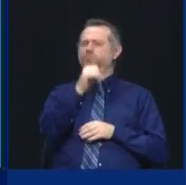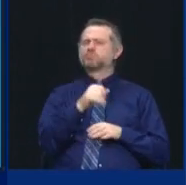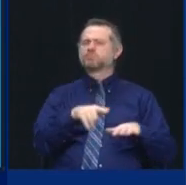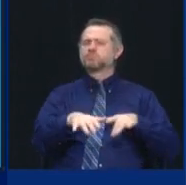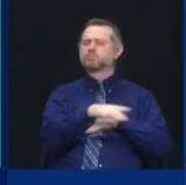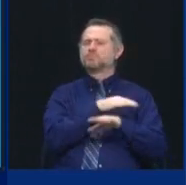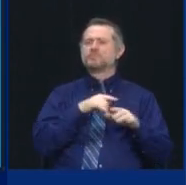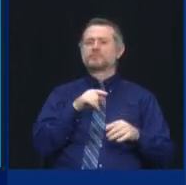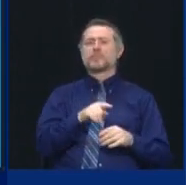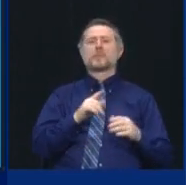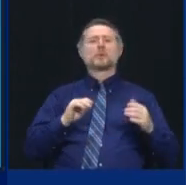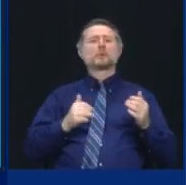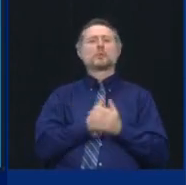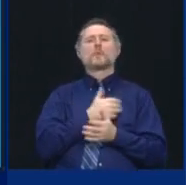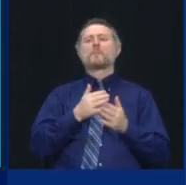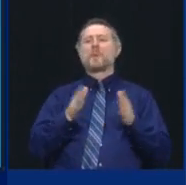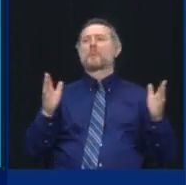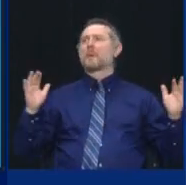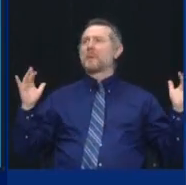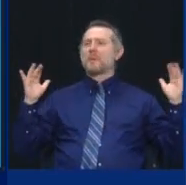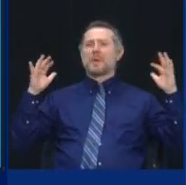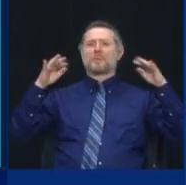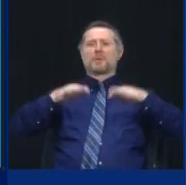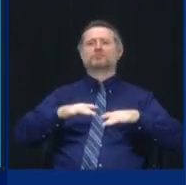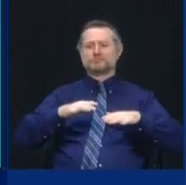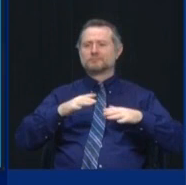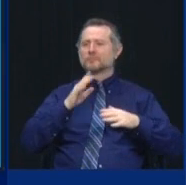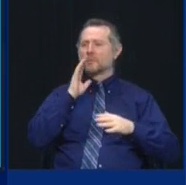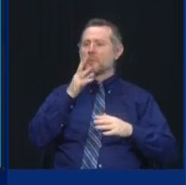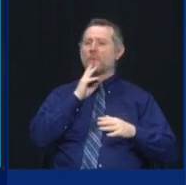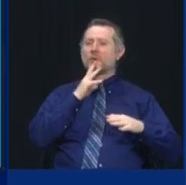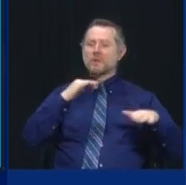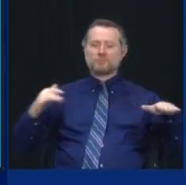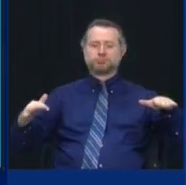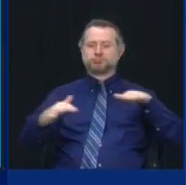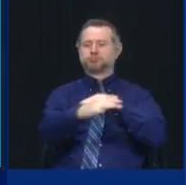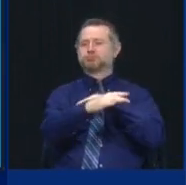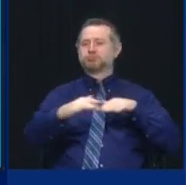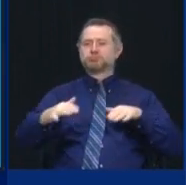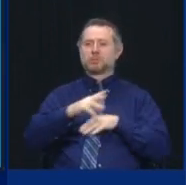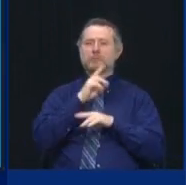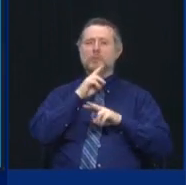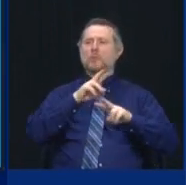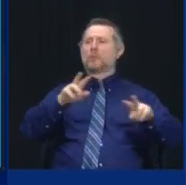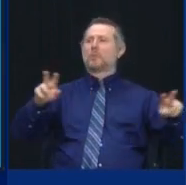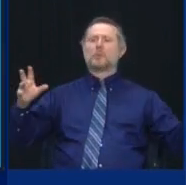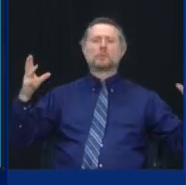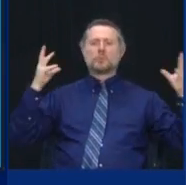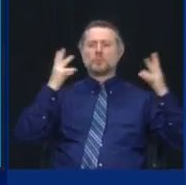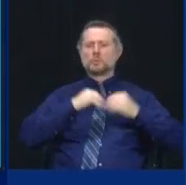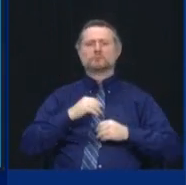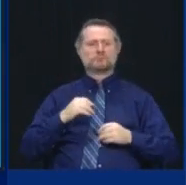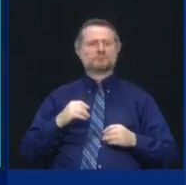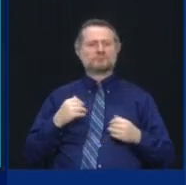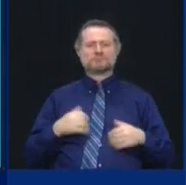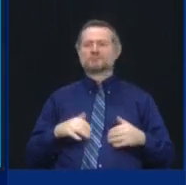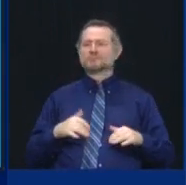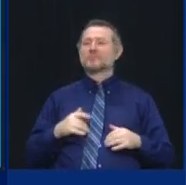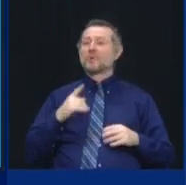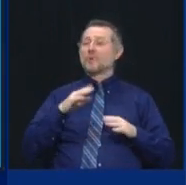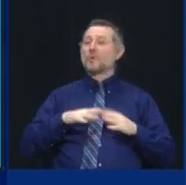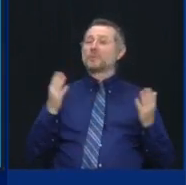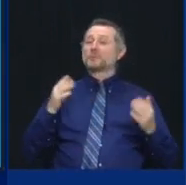right out into the Hudson. Magnificent views. And Tribeca, on their opening on June